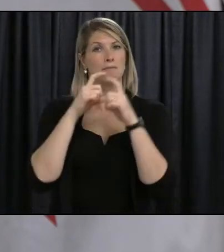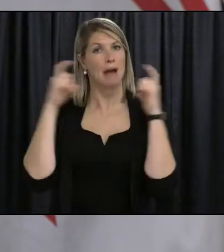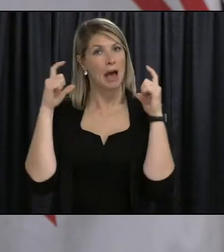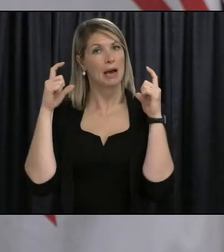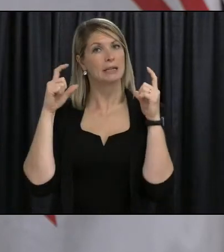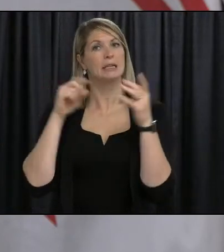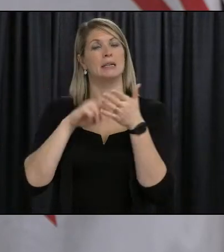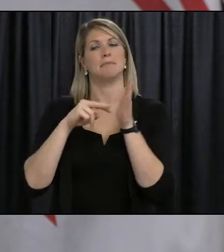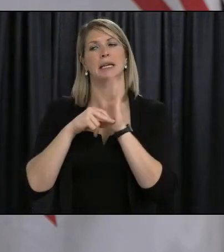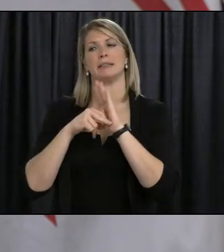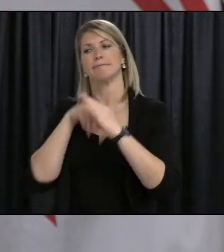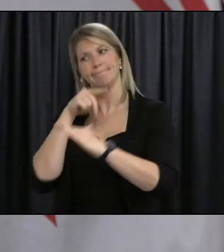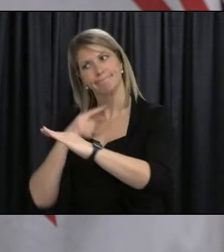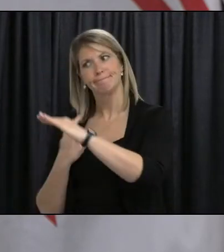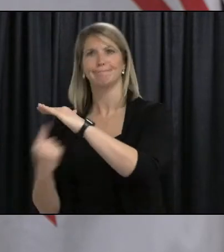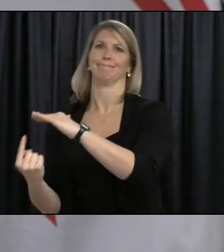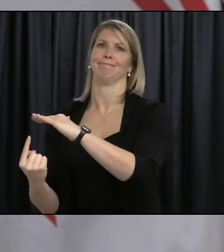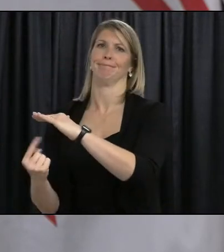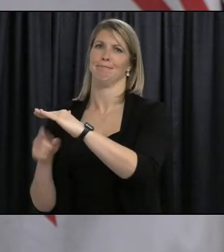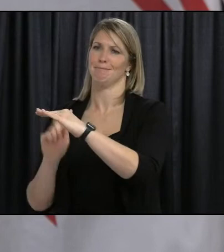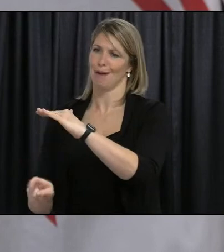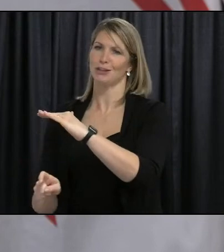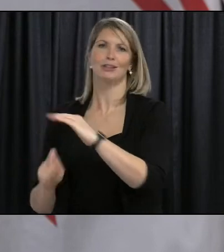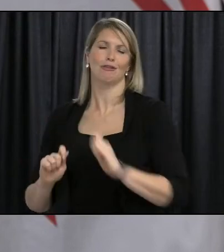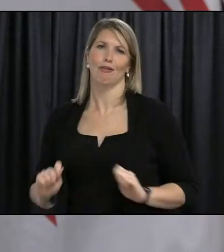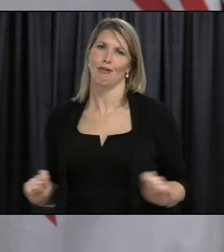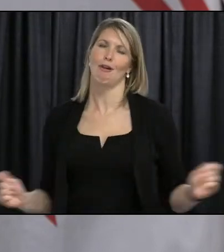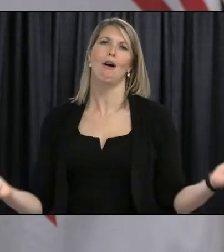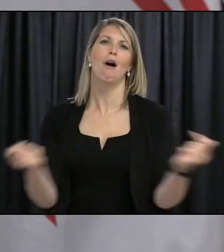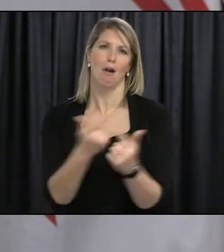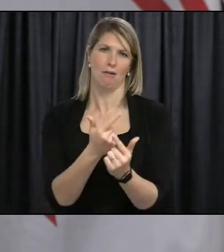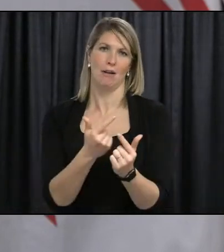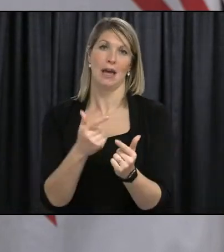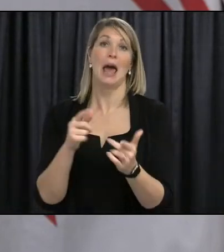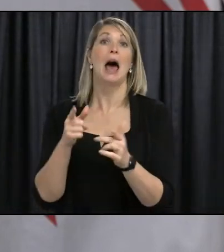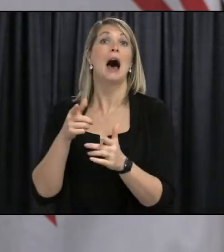all be considered close contacts, and they would be advised to quarantine and to get tested.